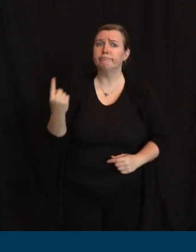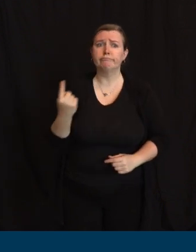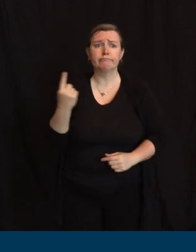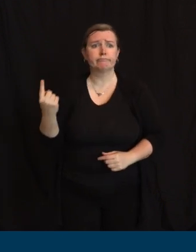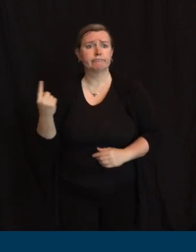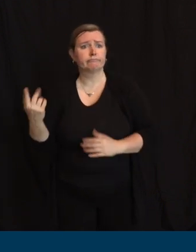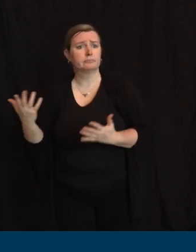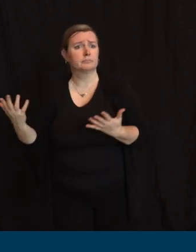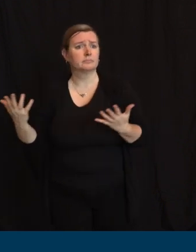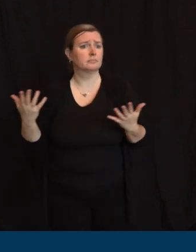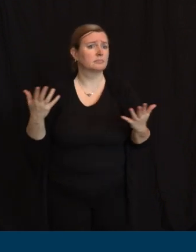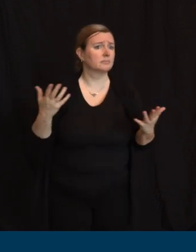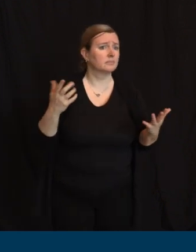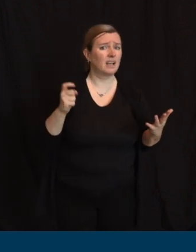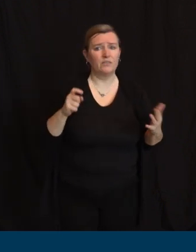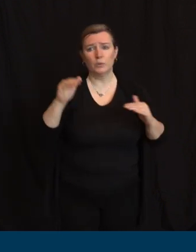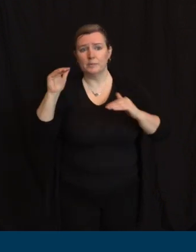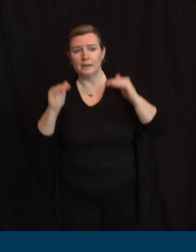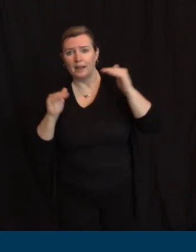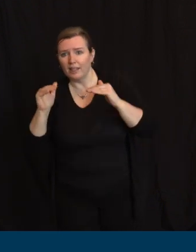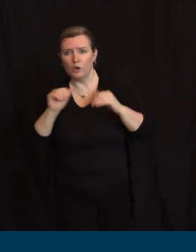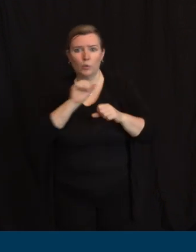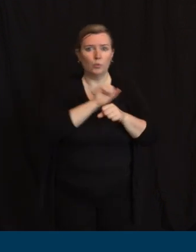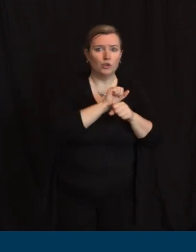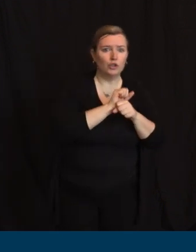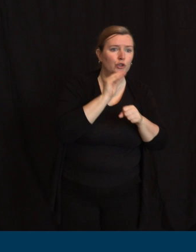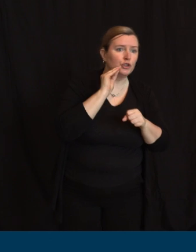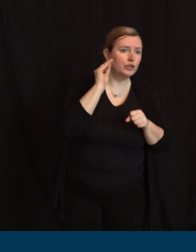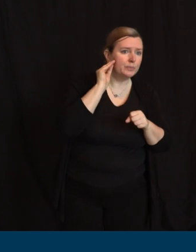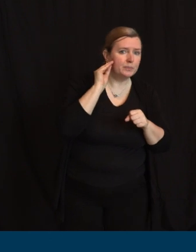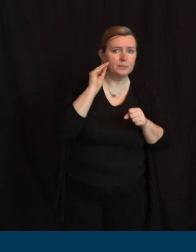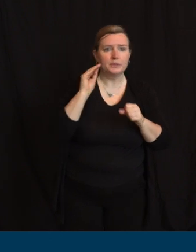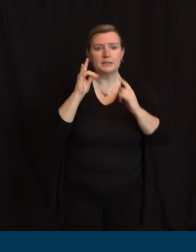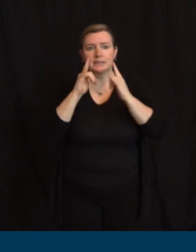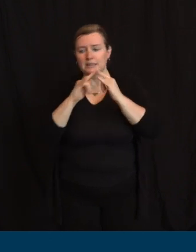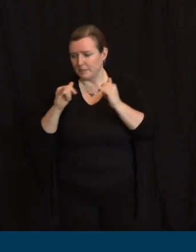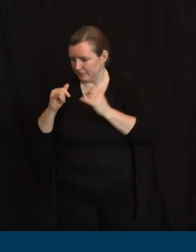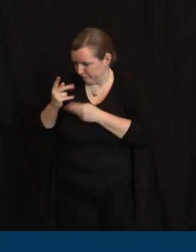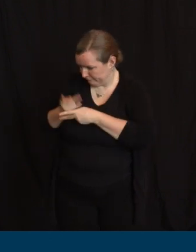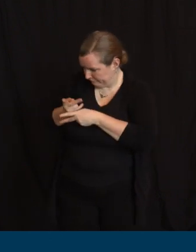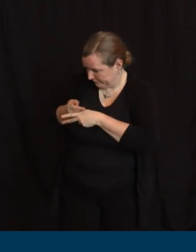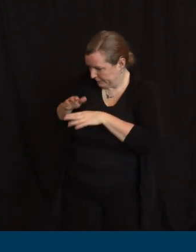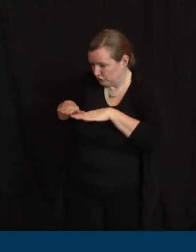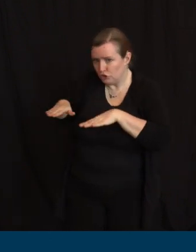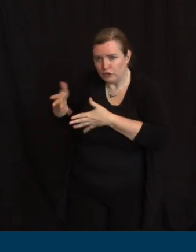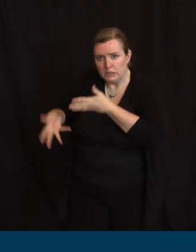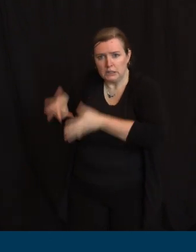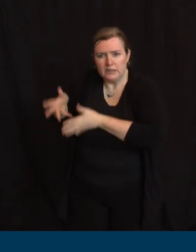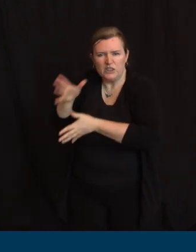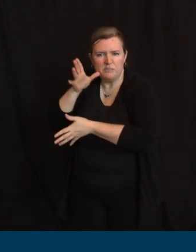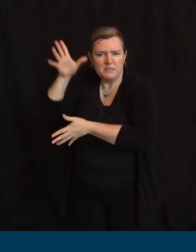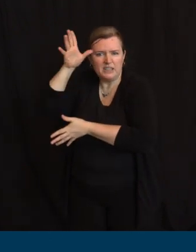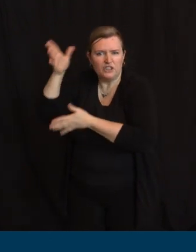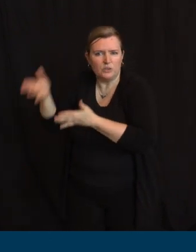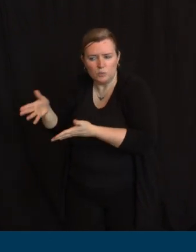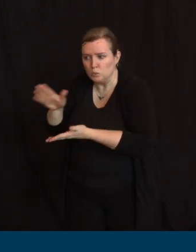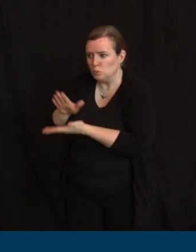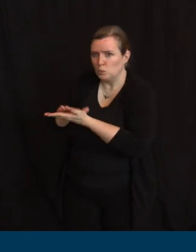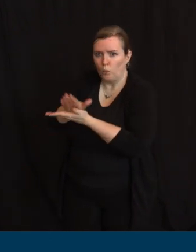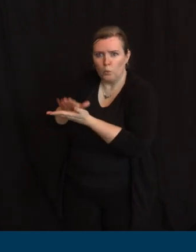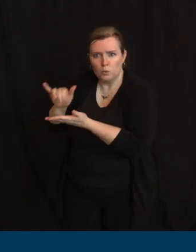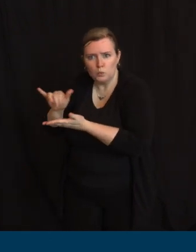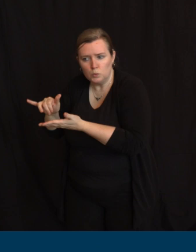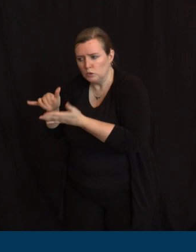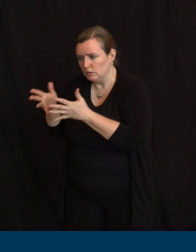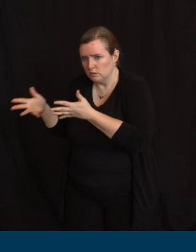from home with helping children with their homeschooling, or worrying about potential exposure as you do